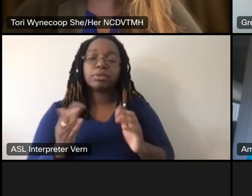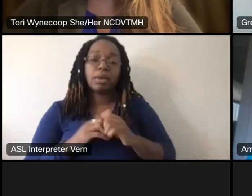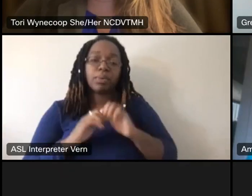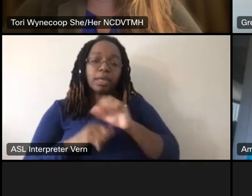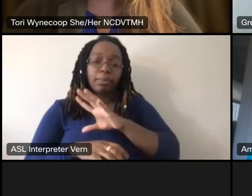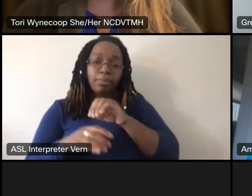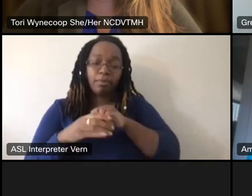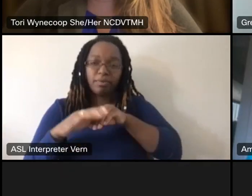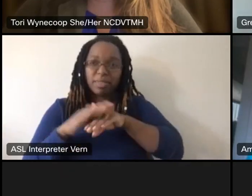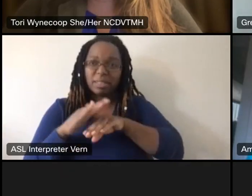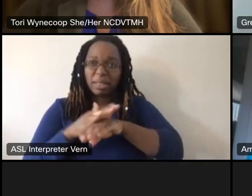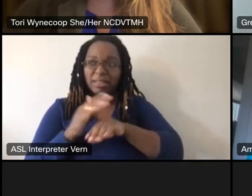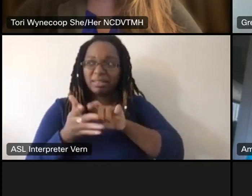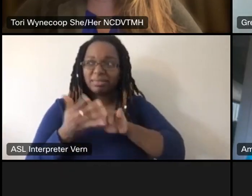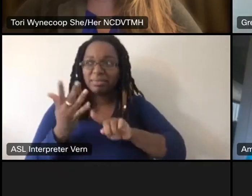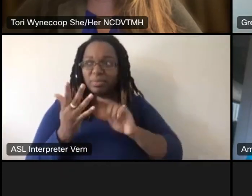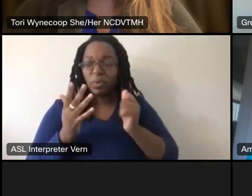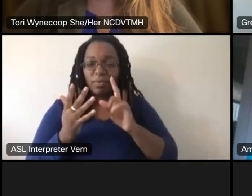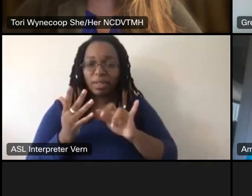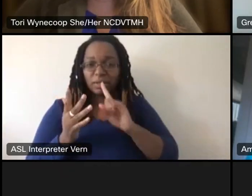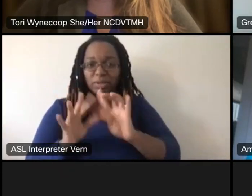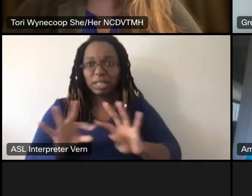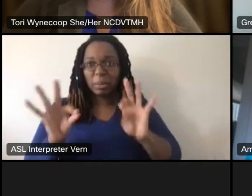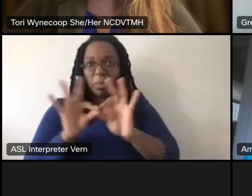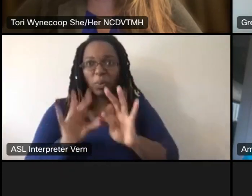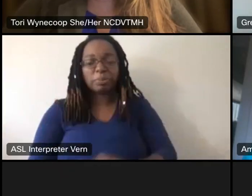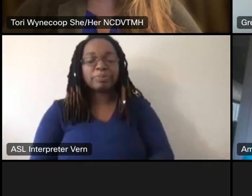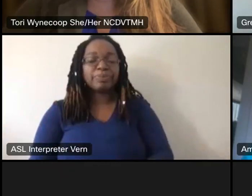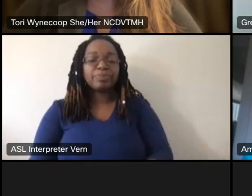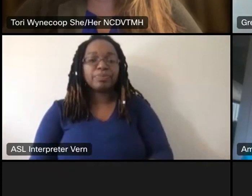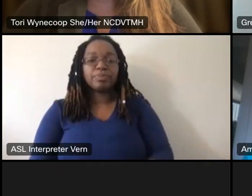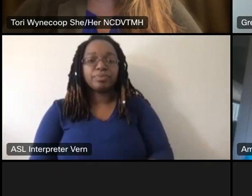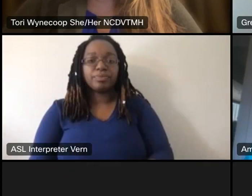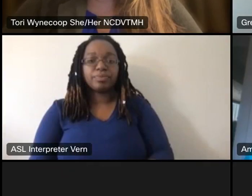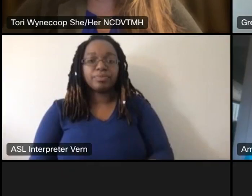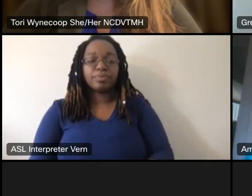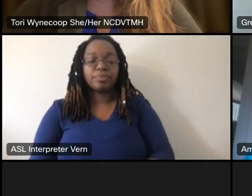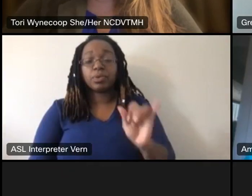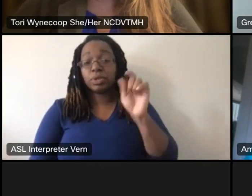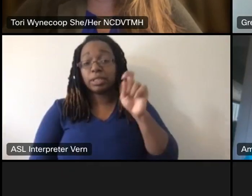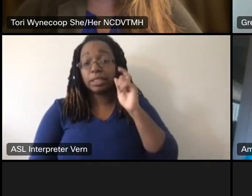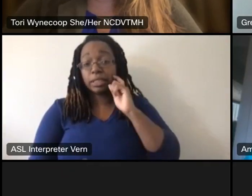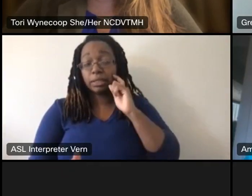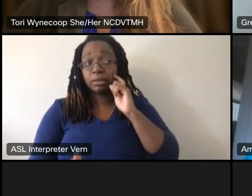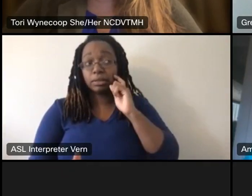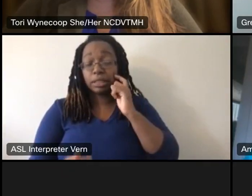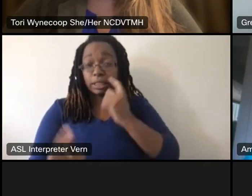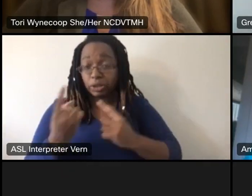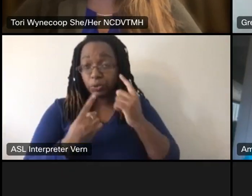so important. I think the one other aspect to think about is, how in